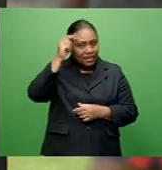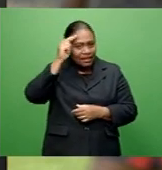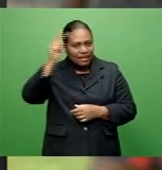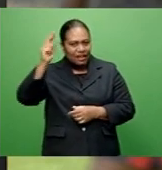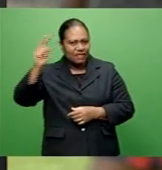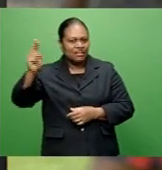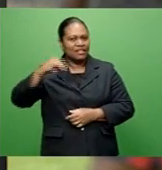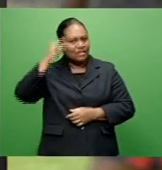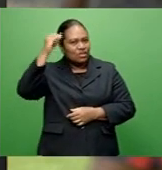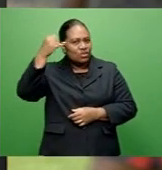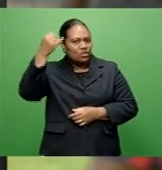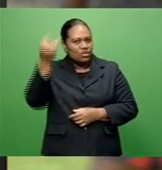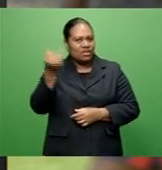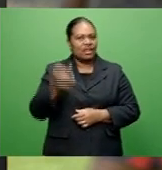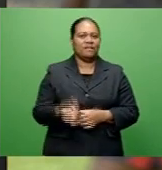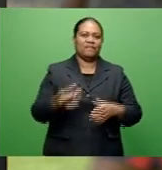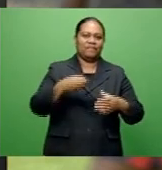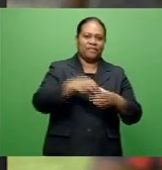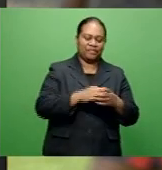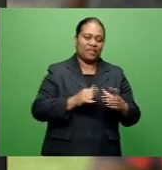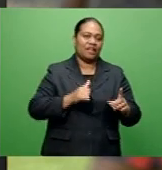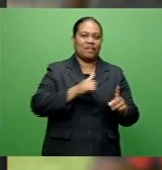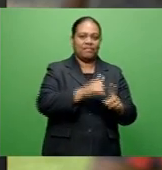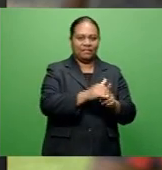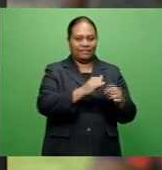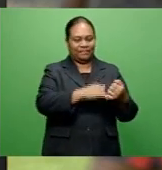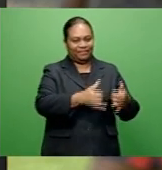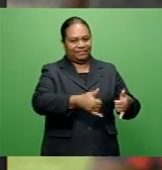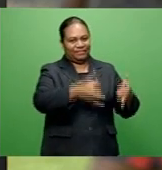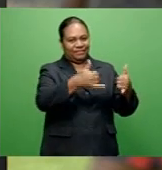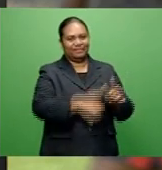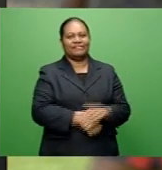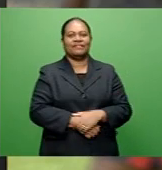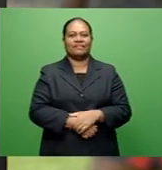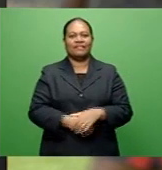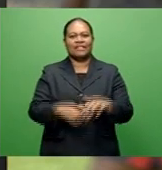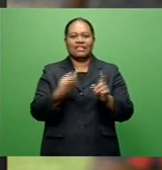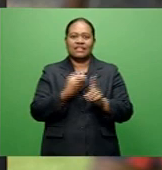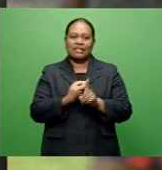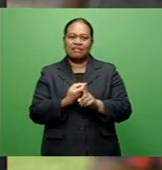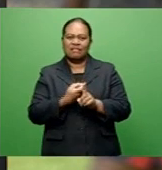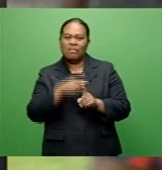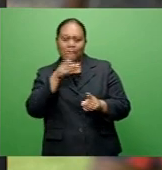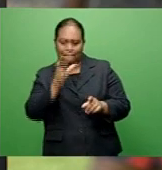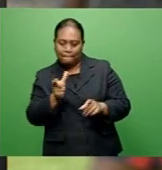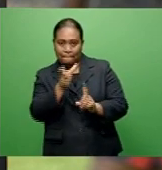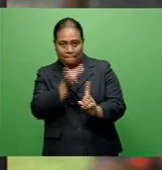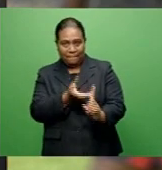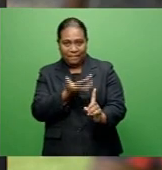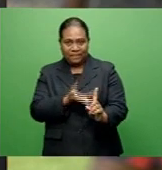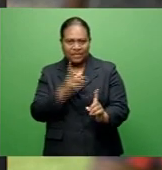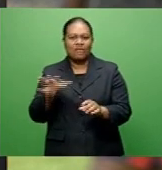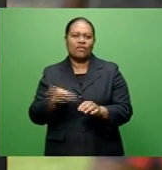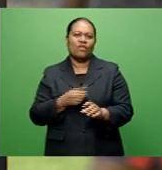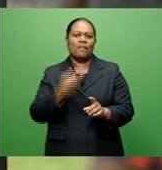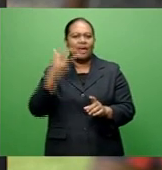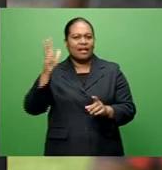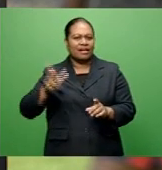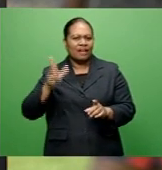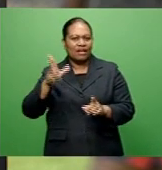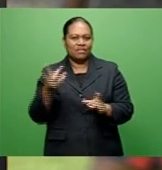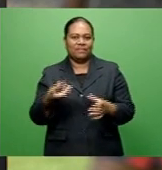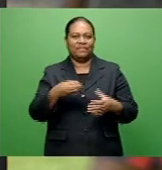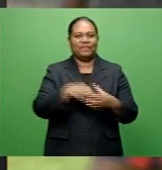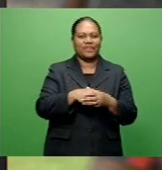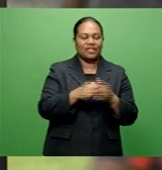side as well as for Namosi in the Skipper Cup. The Kambara Lau lad will feature this weekend at the Uprising